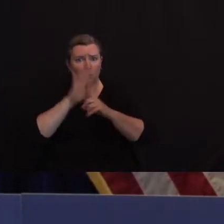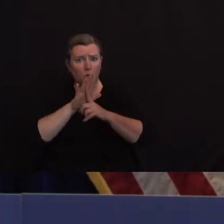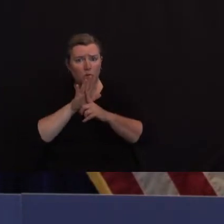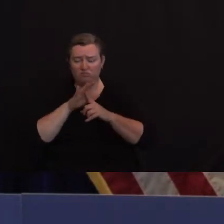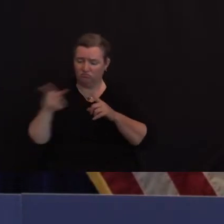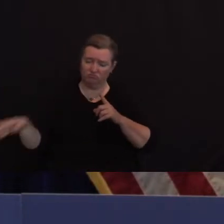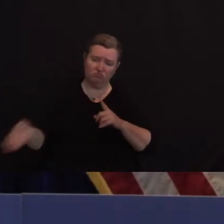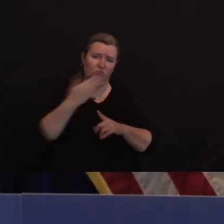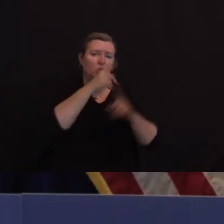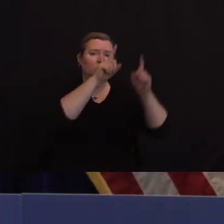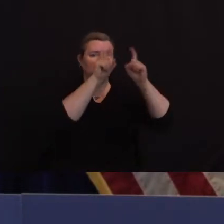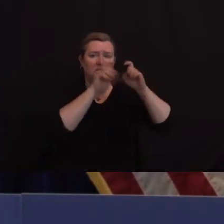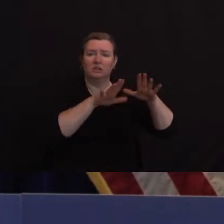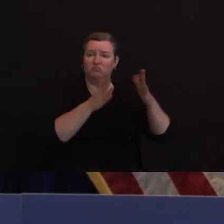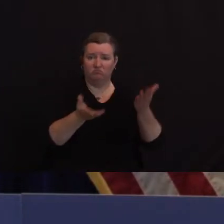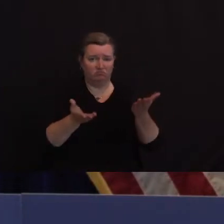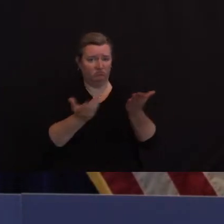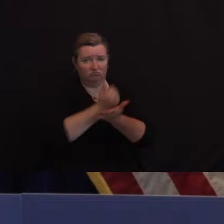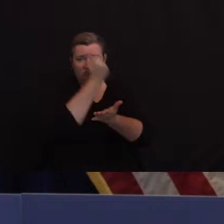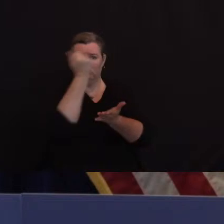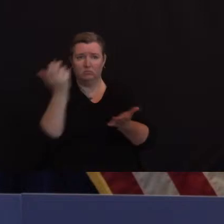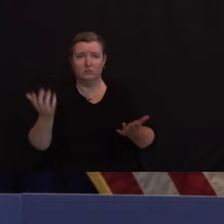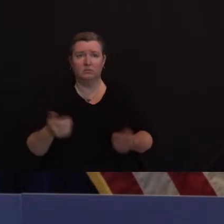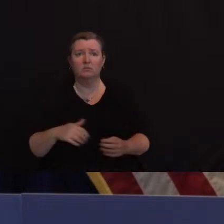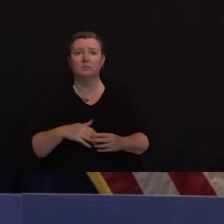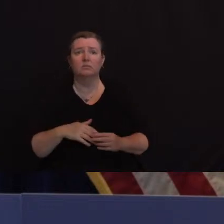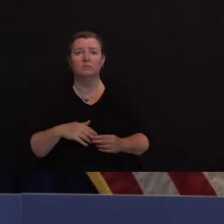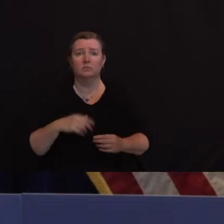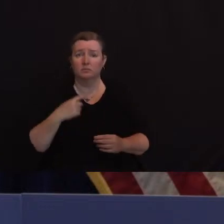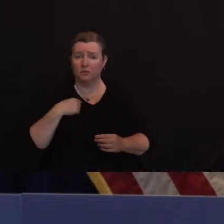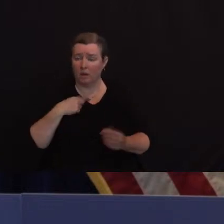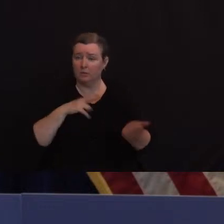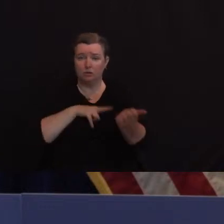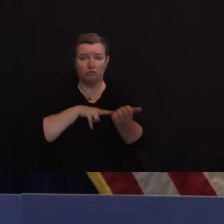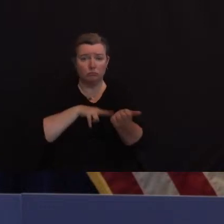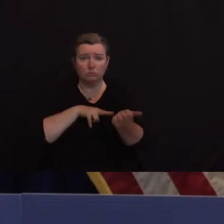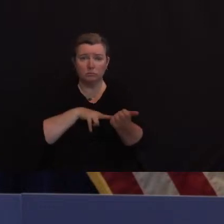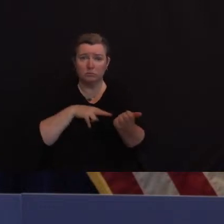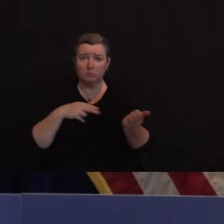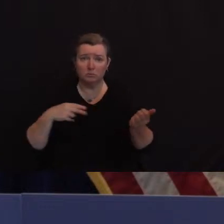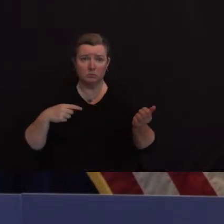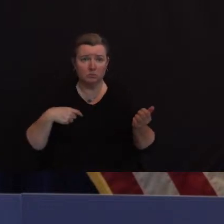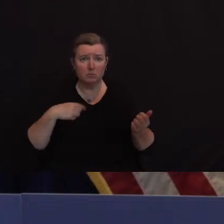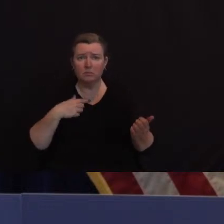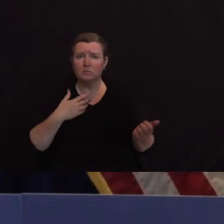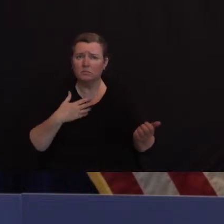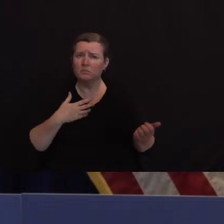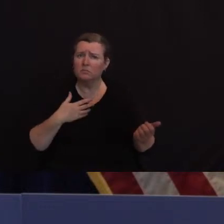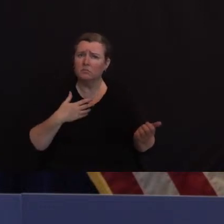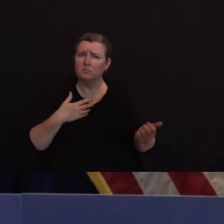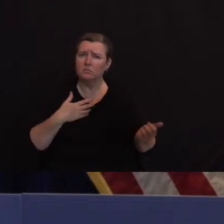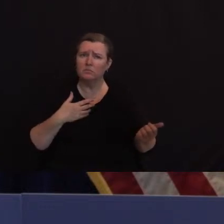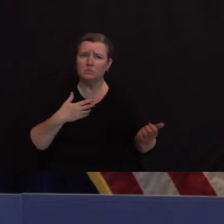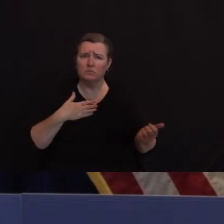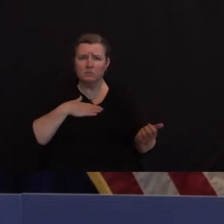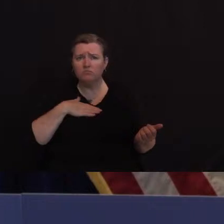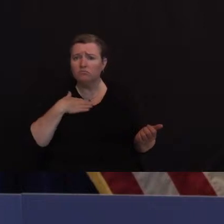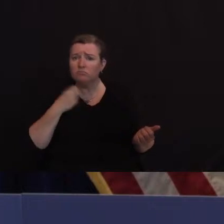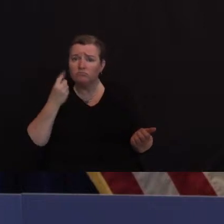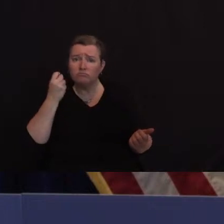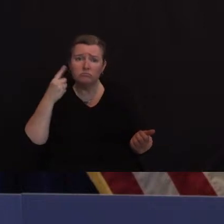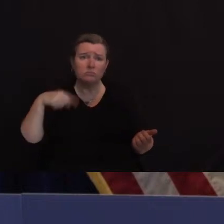began my career as a nurse, so I appreciate the unique challenges that students and educators will face as the new school year